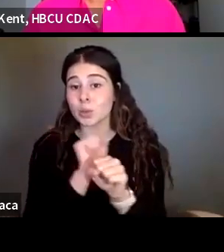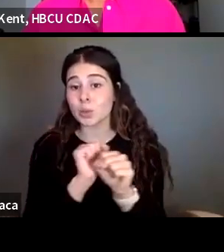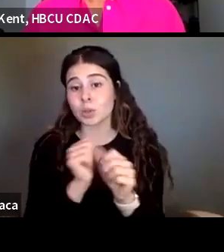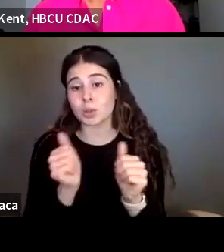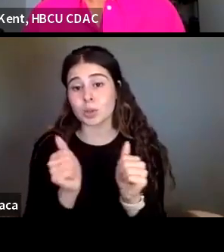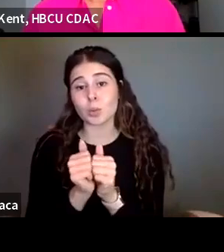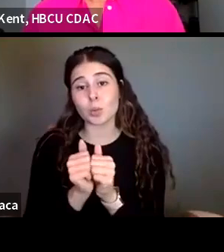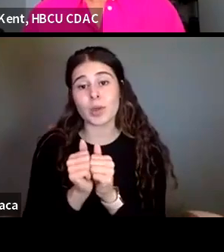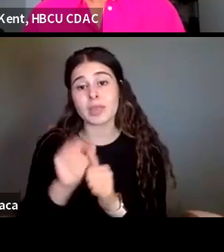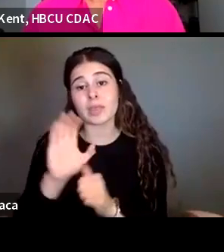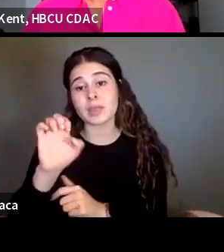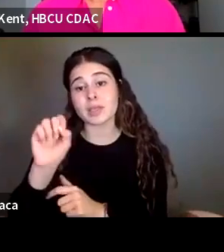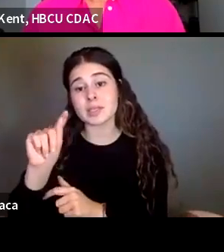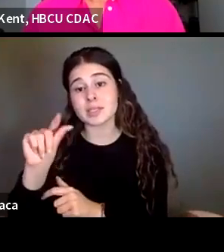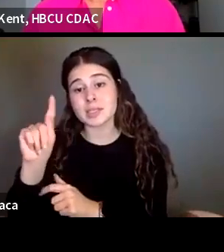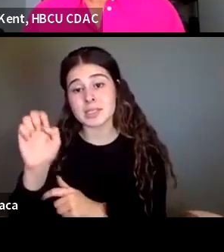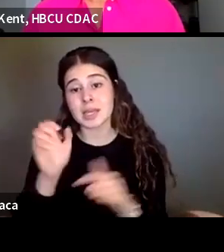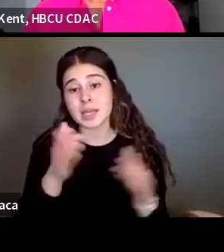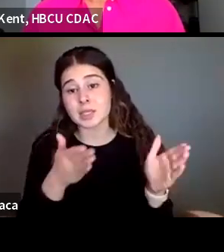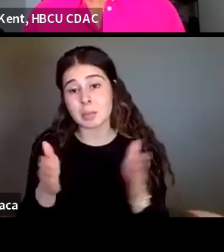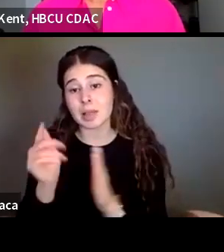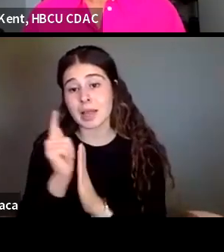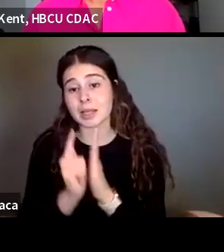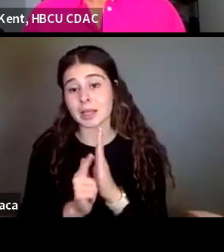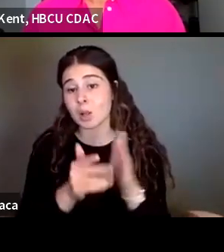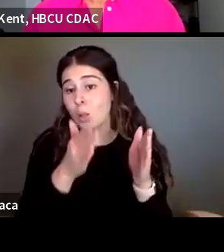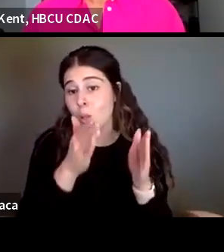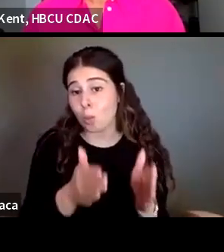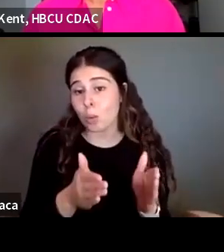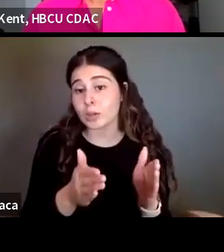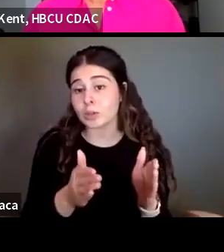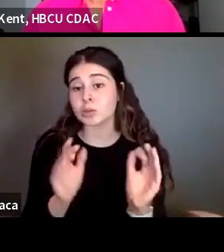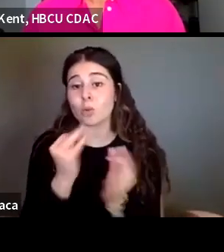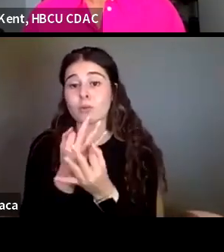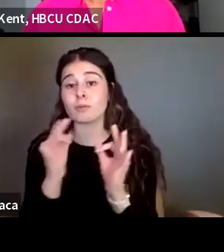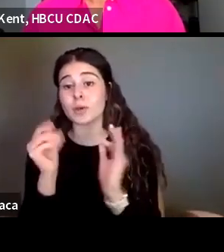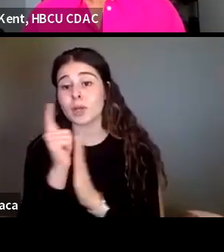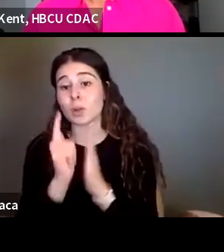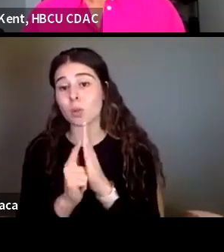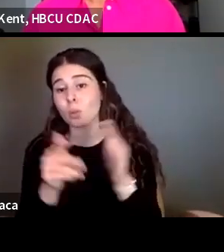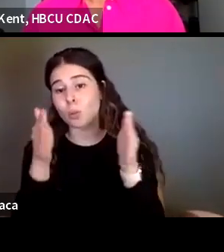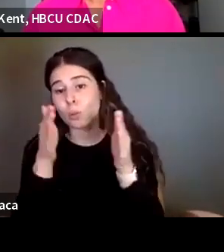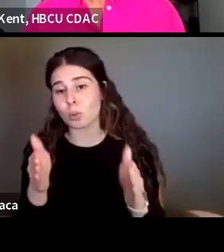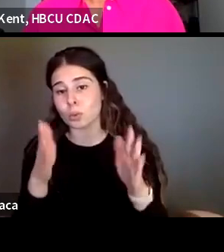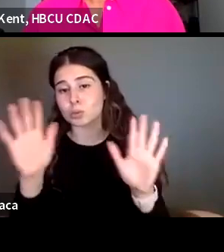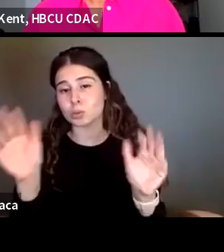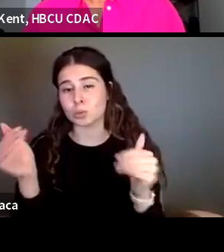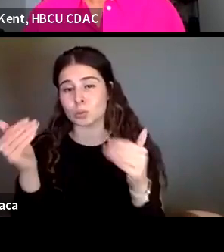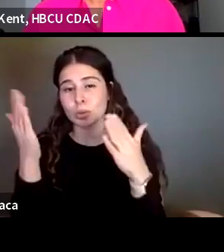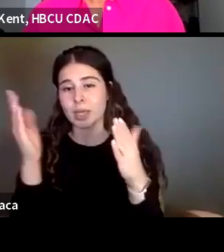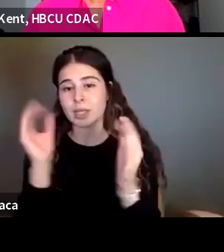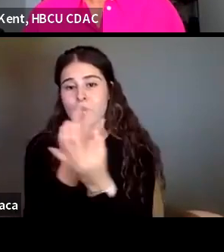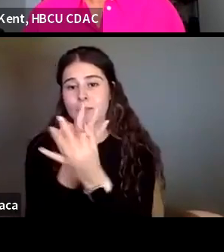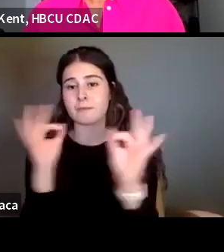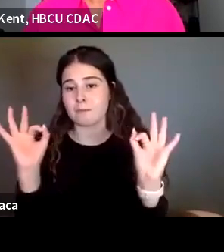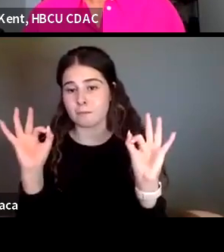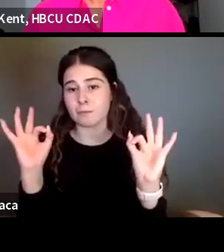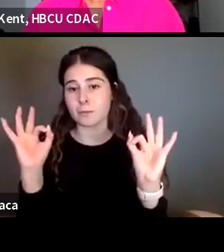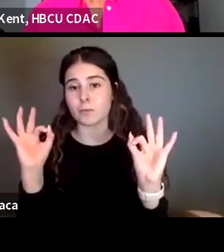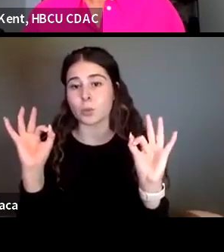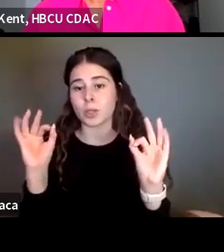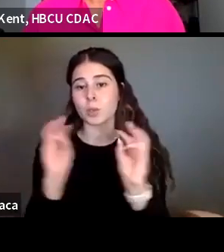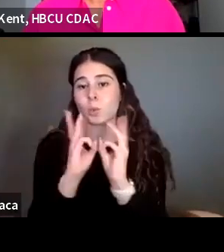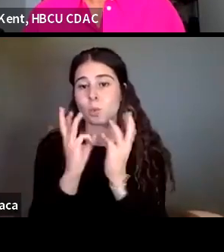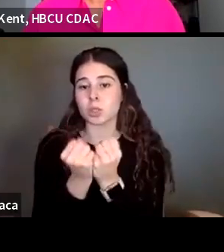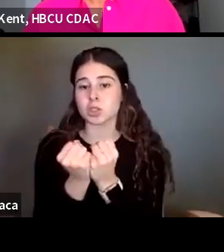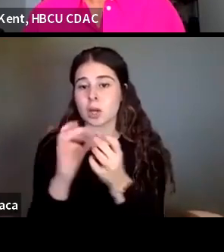or legal services attorneys or pro bono attorneys to create a freestanding webinar or course on estate